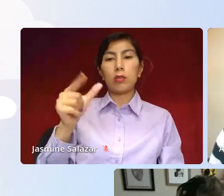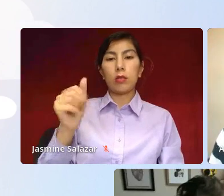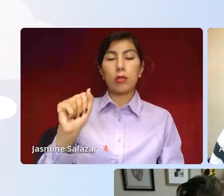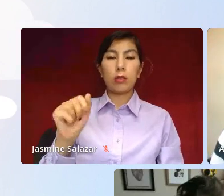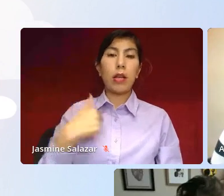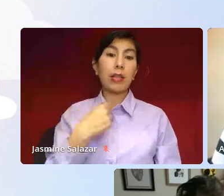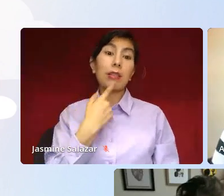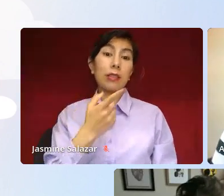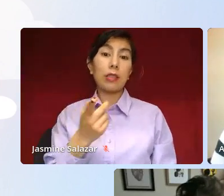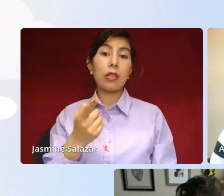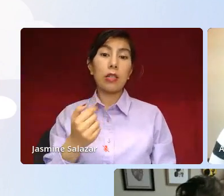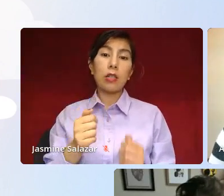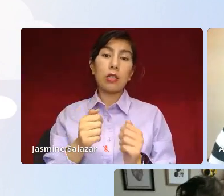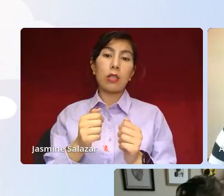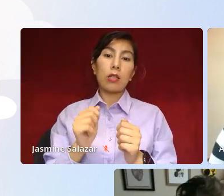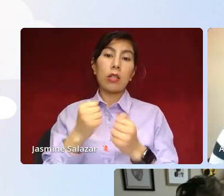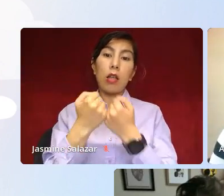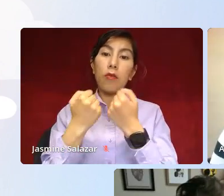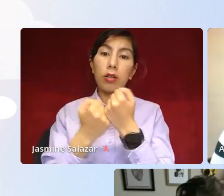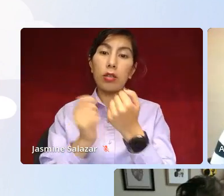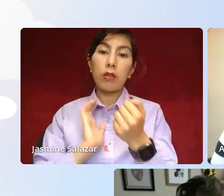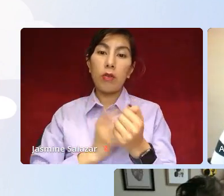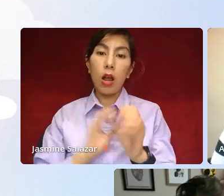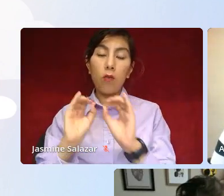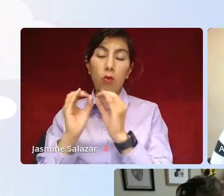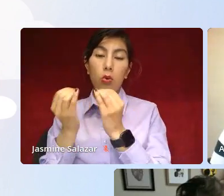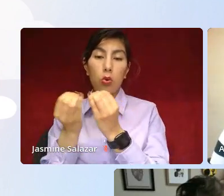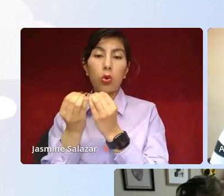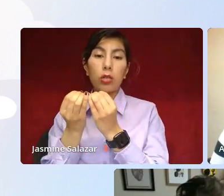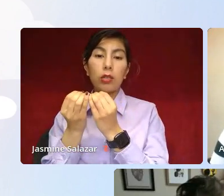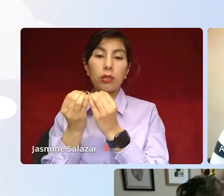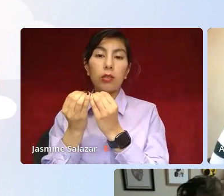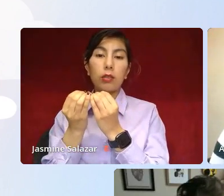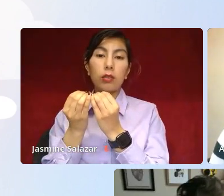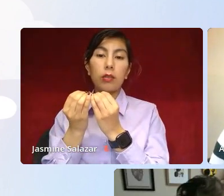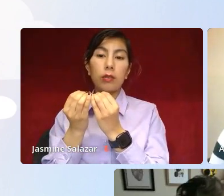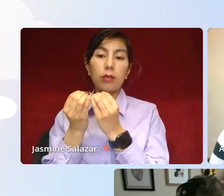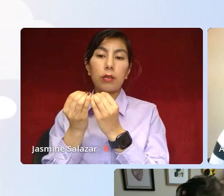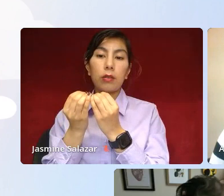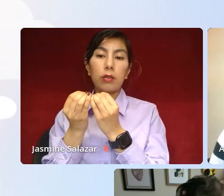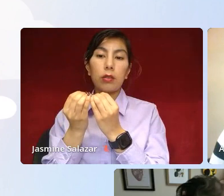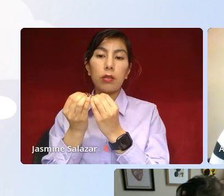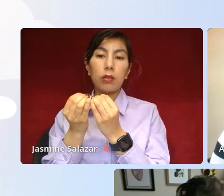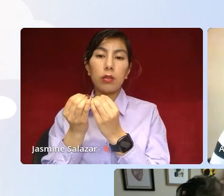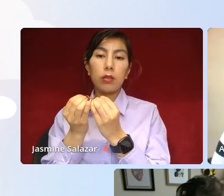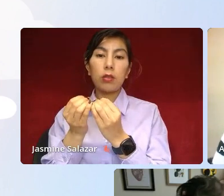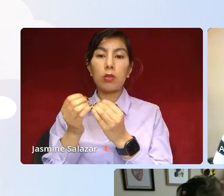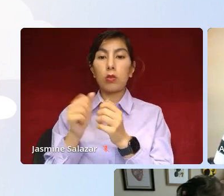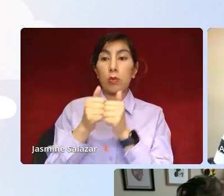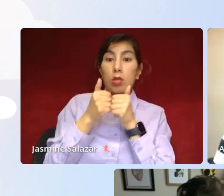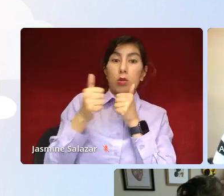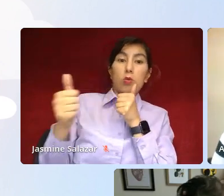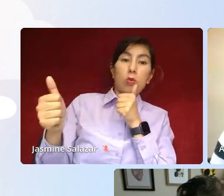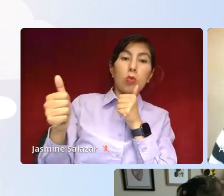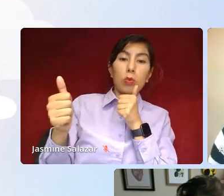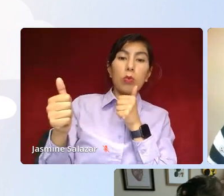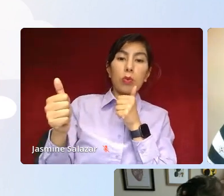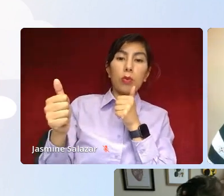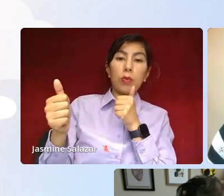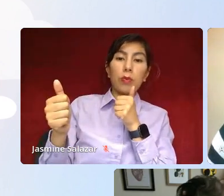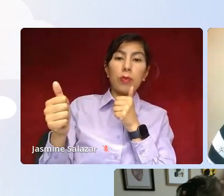us, the foundation of our organization to be a rural SOC was